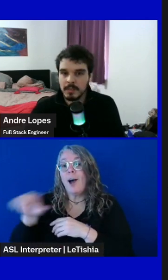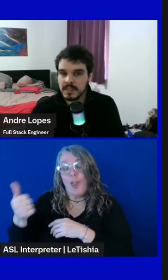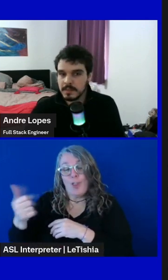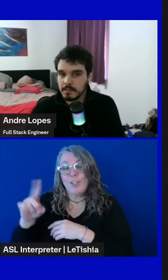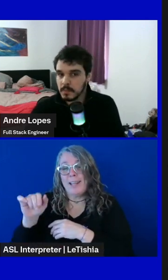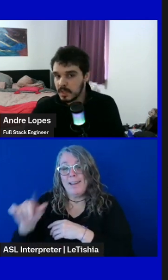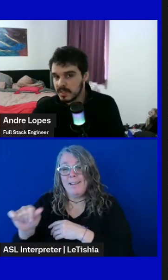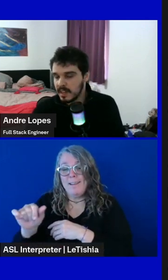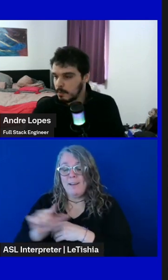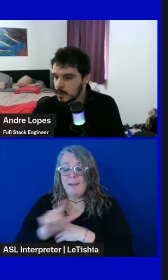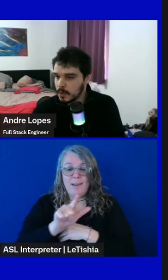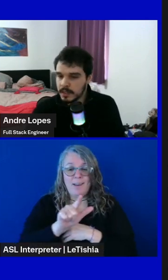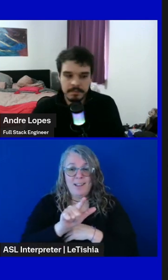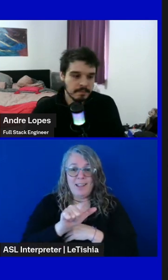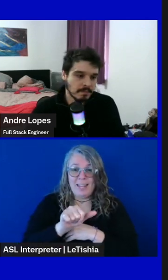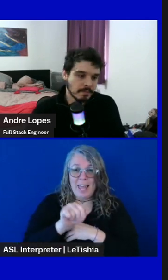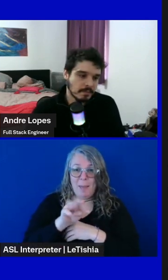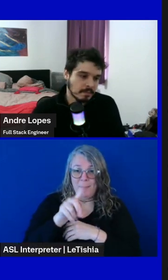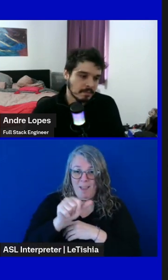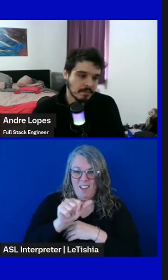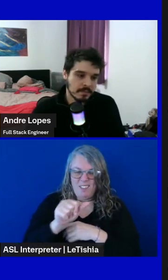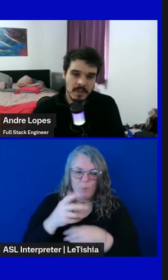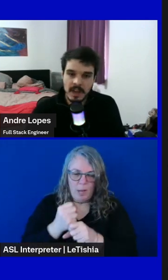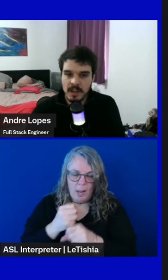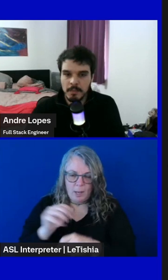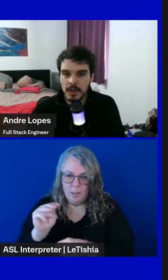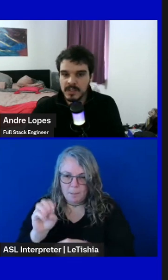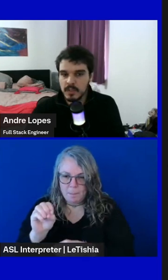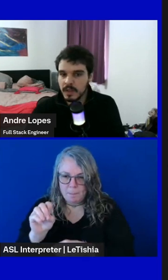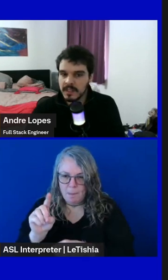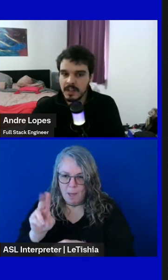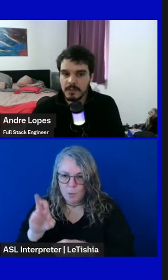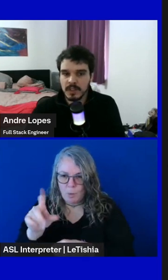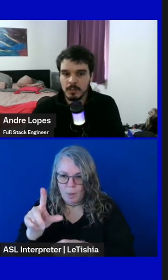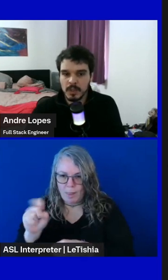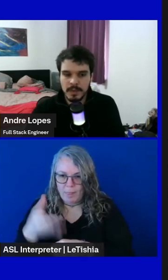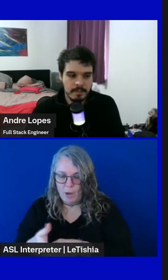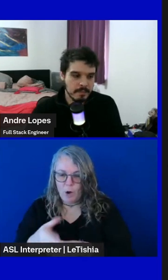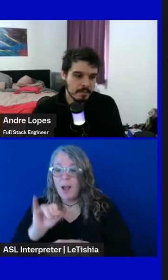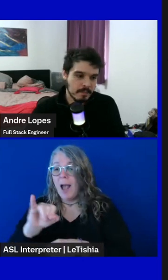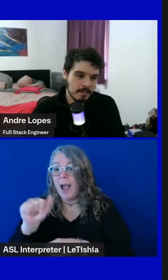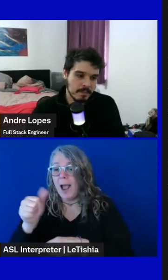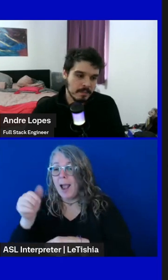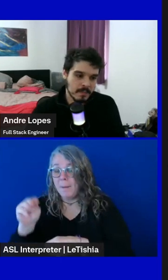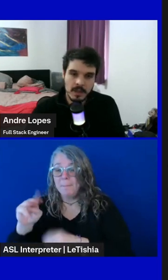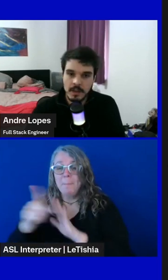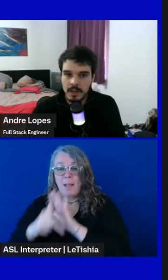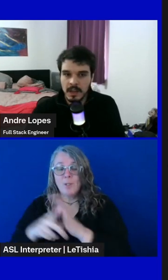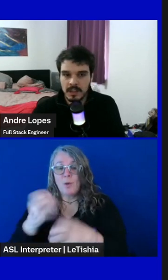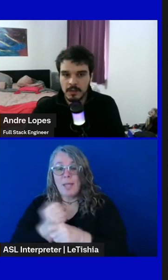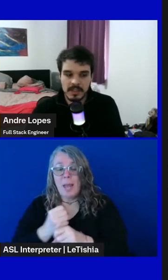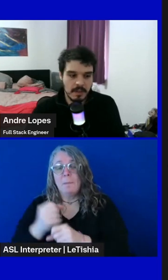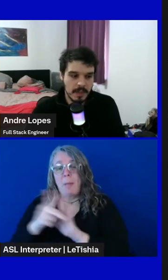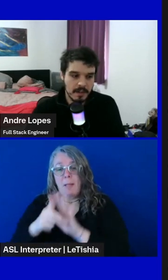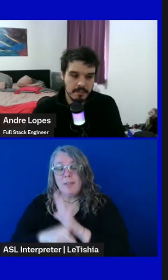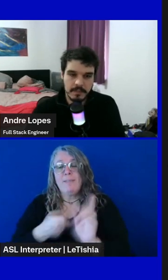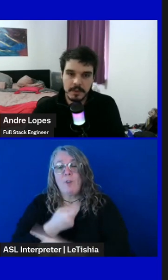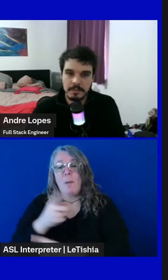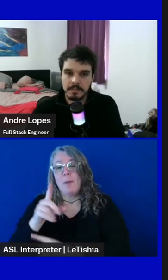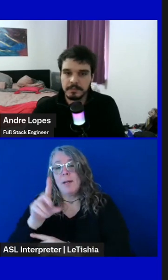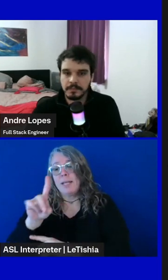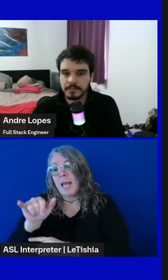Our Lambdas, just getting a module here. IAM policies to get data from DynamoDB, and the REST